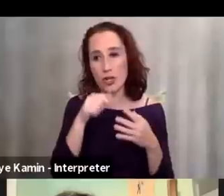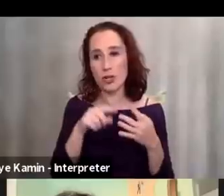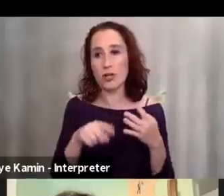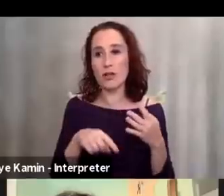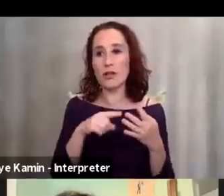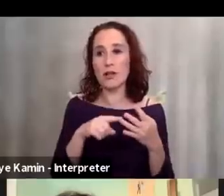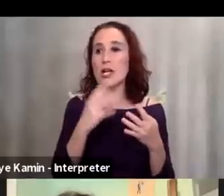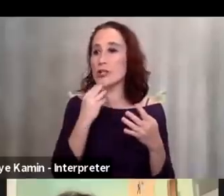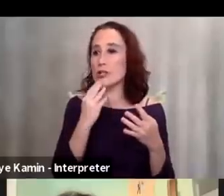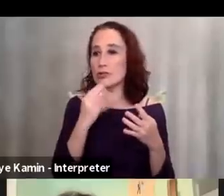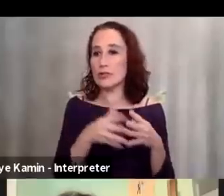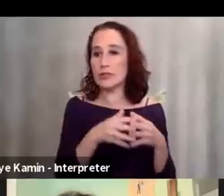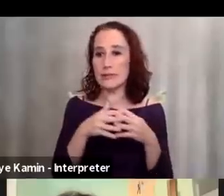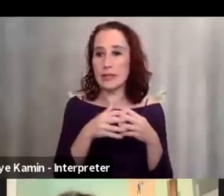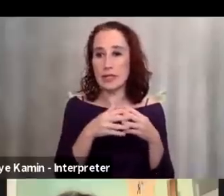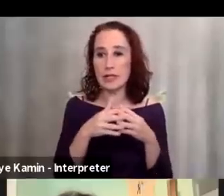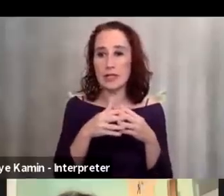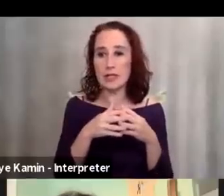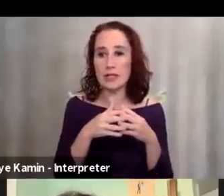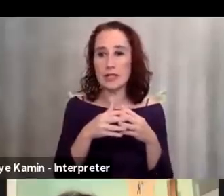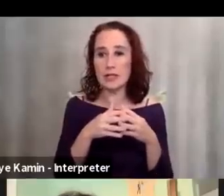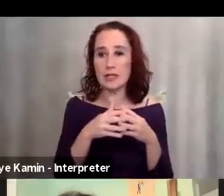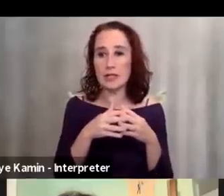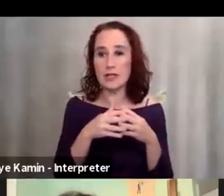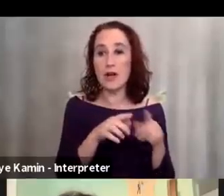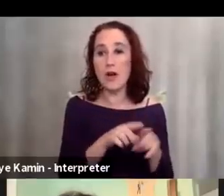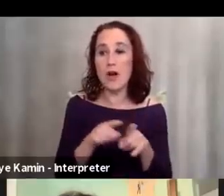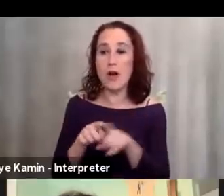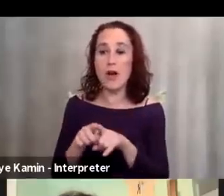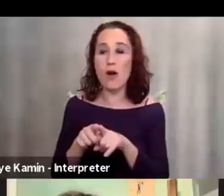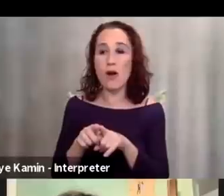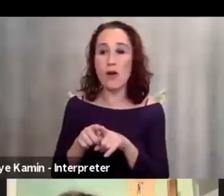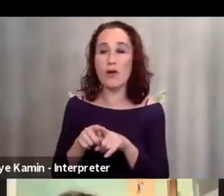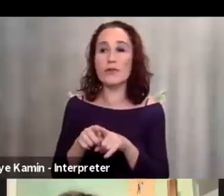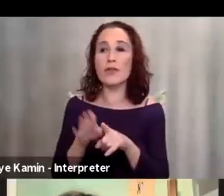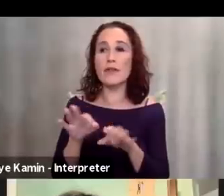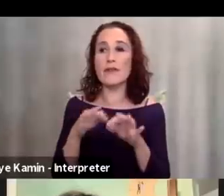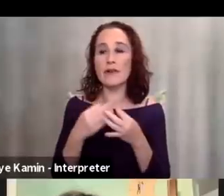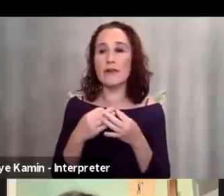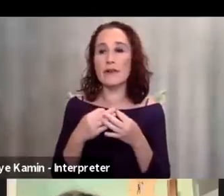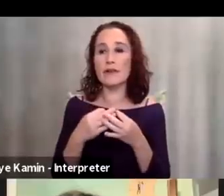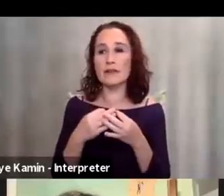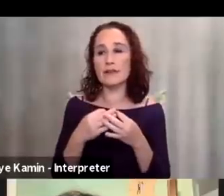a Jewish-American, and who was also, had a family, was partly